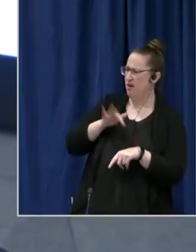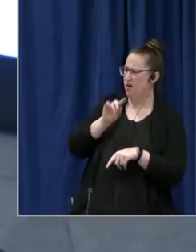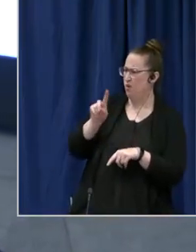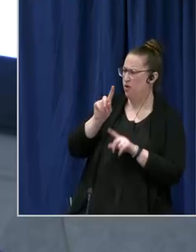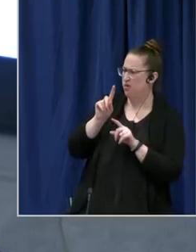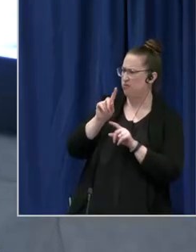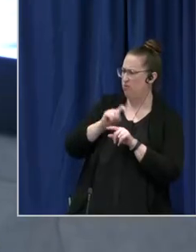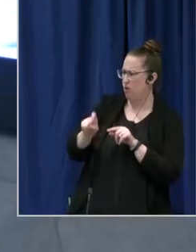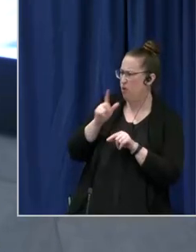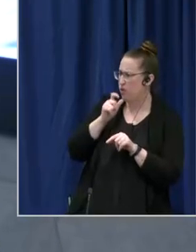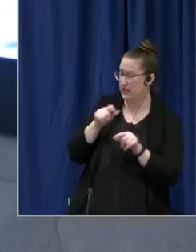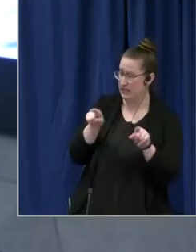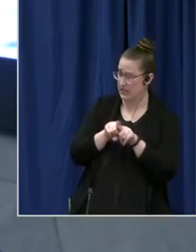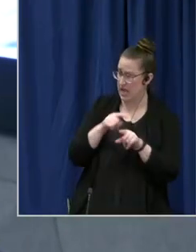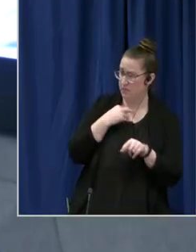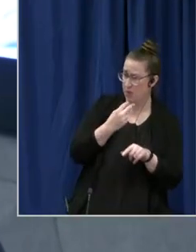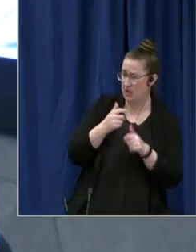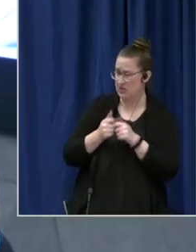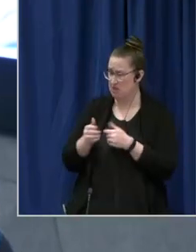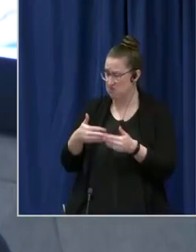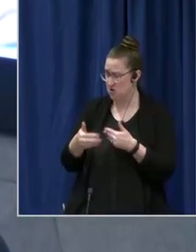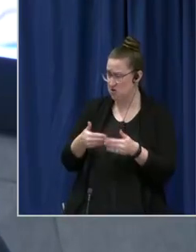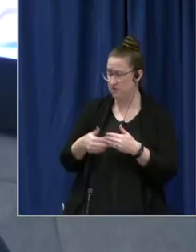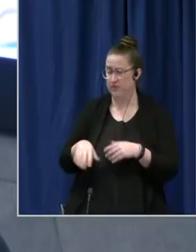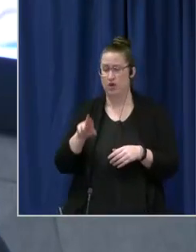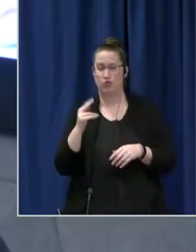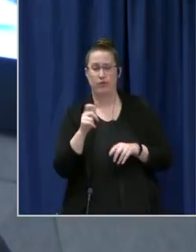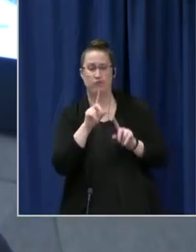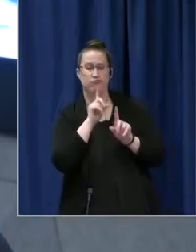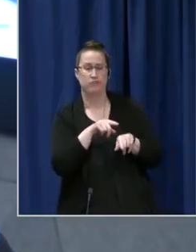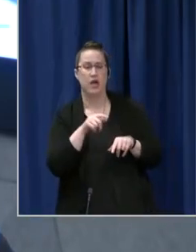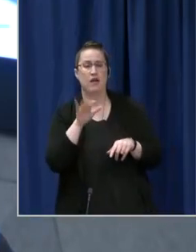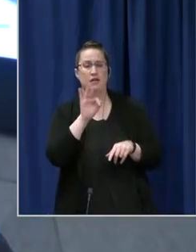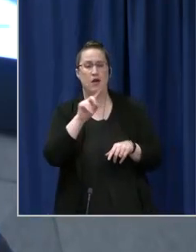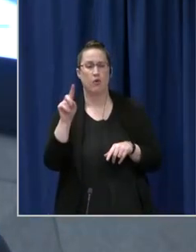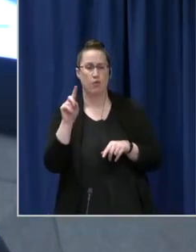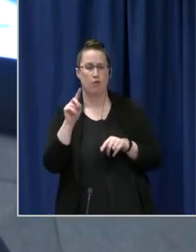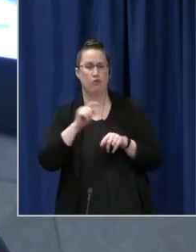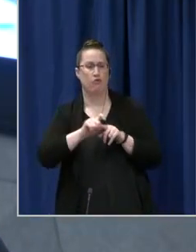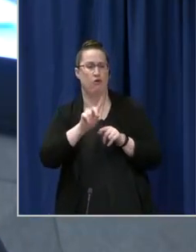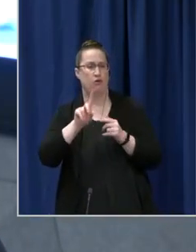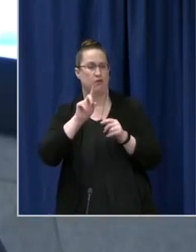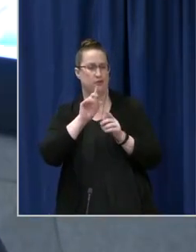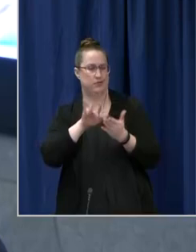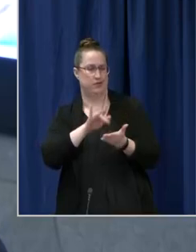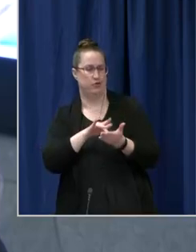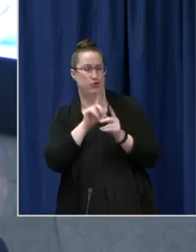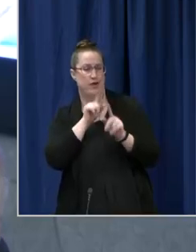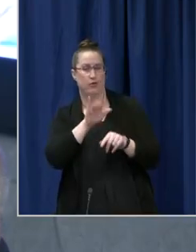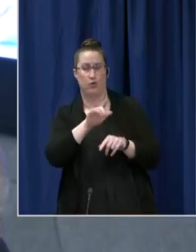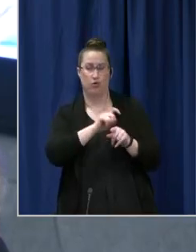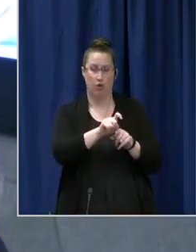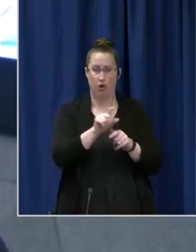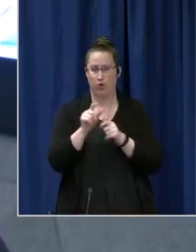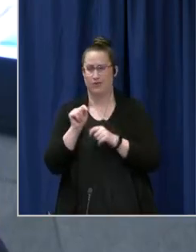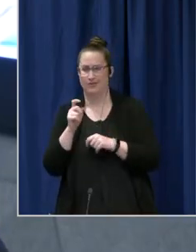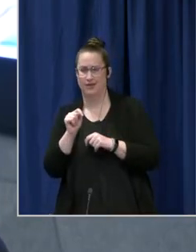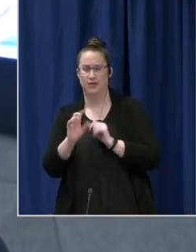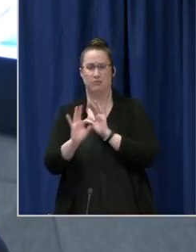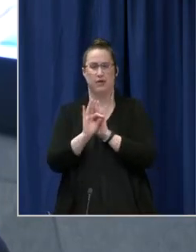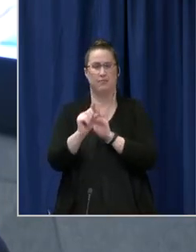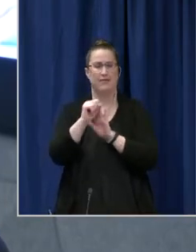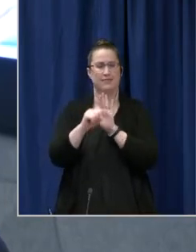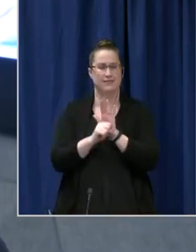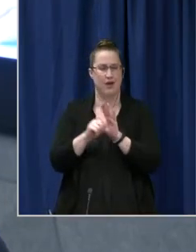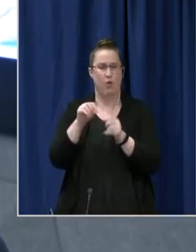same for voice calls and text messages? So the 911 call center that answers your call or text is designated by a state or